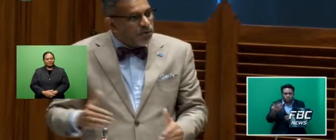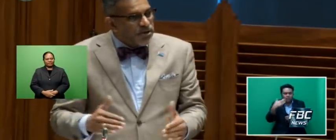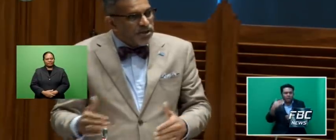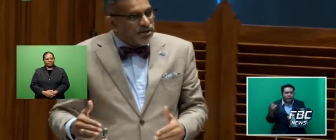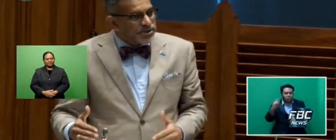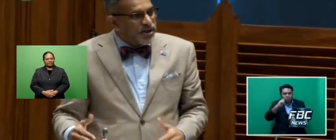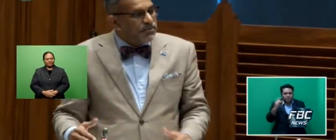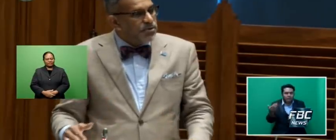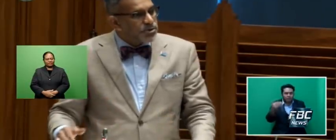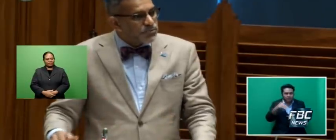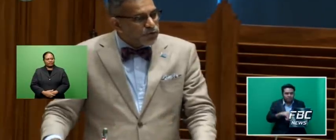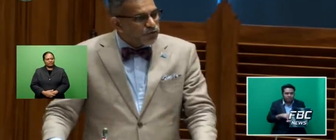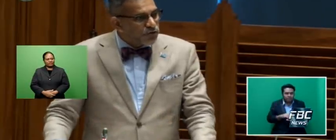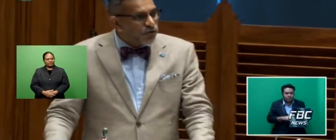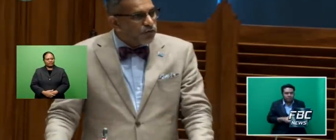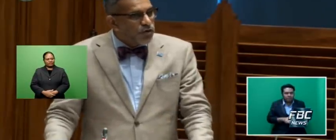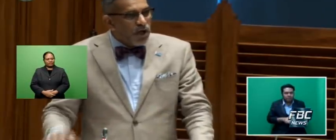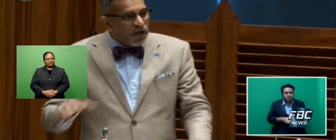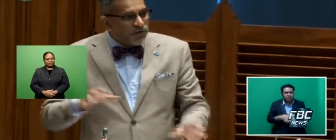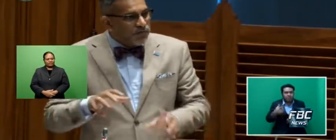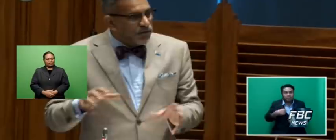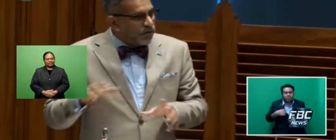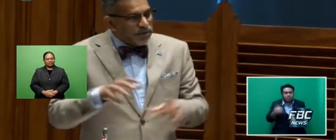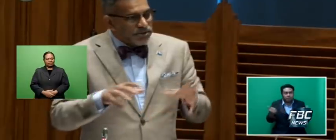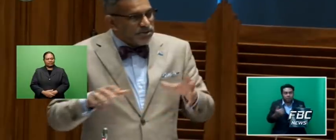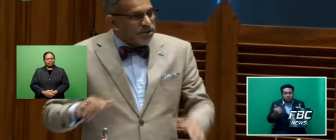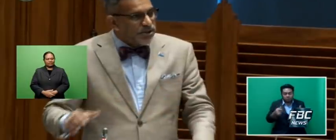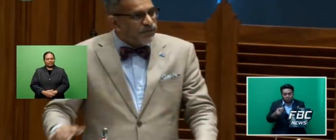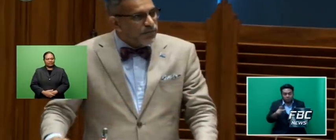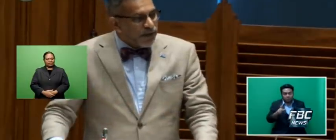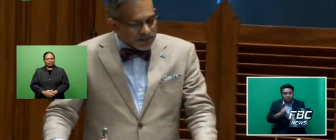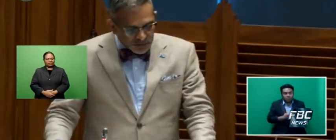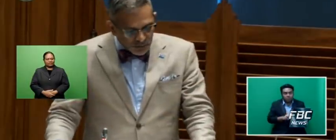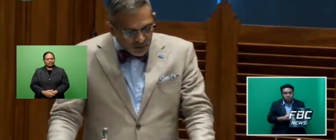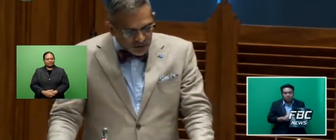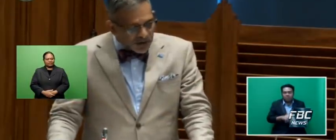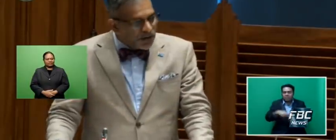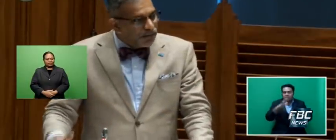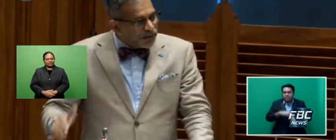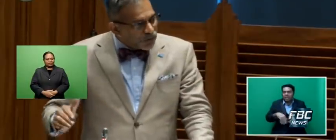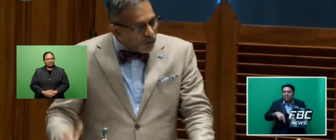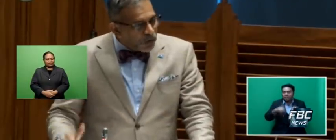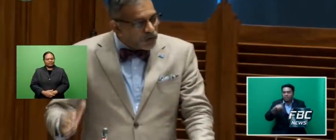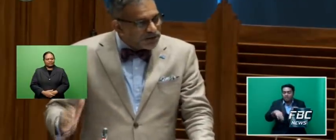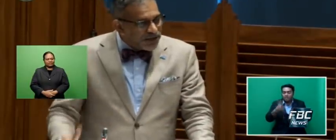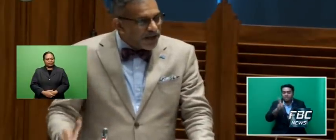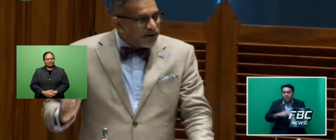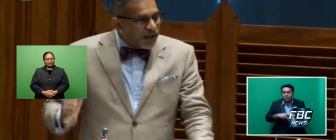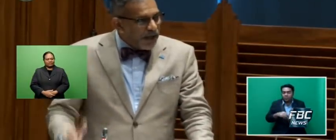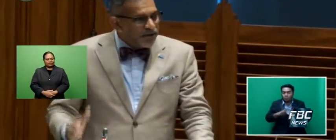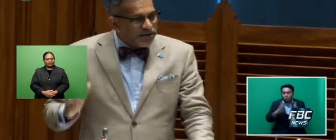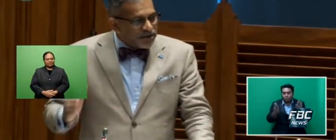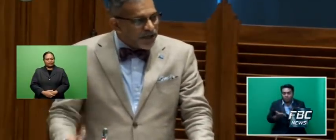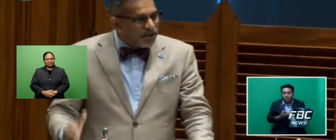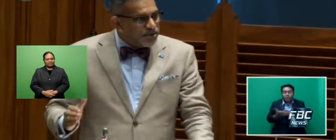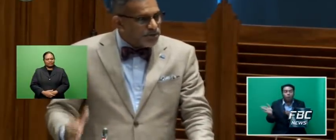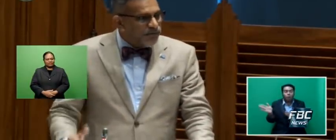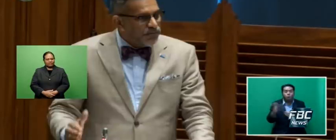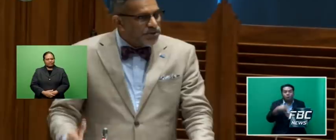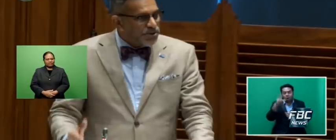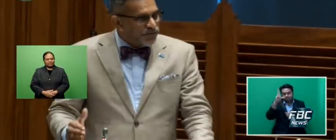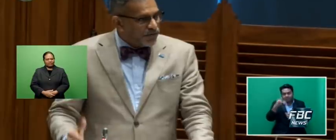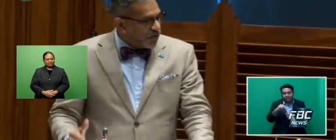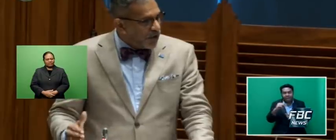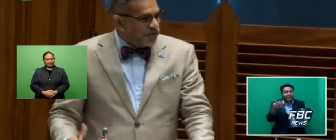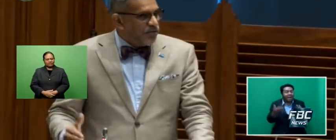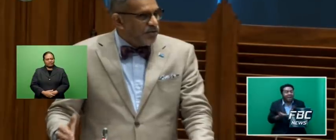to stagger the way they actually come because most of the crew are from sitting in different parts of the world. But all done under the guidance